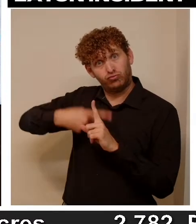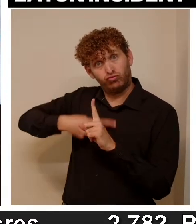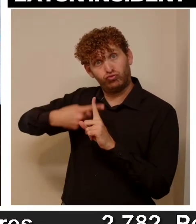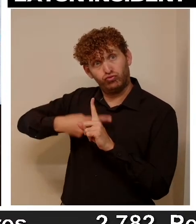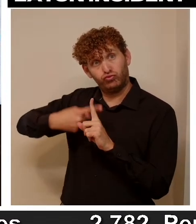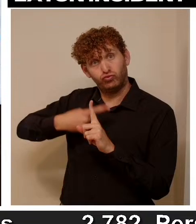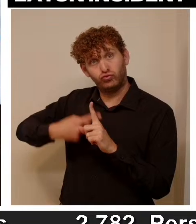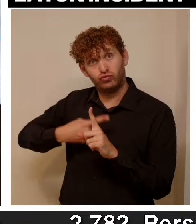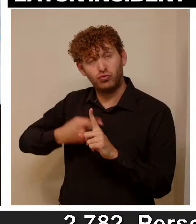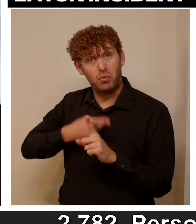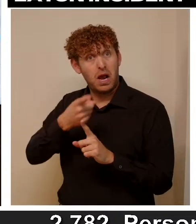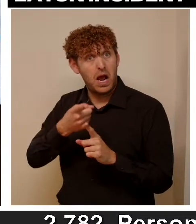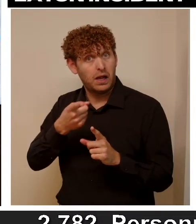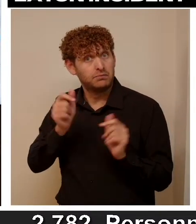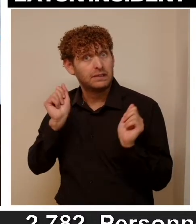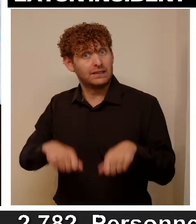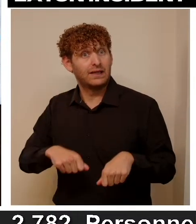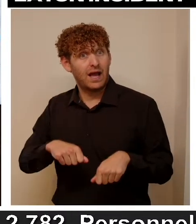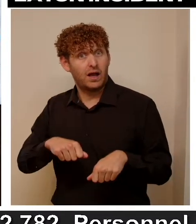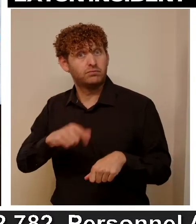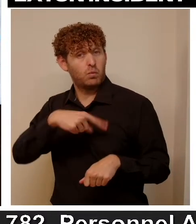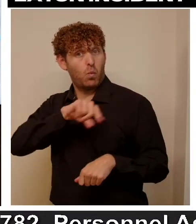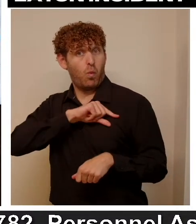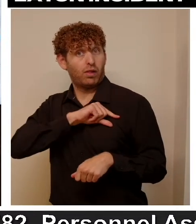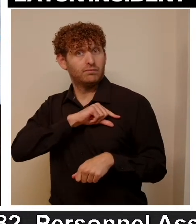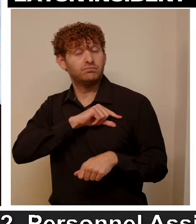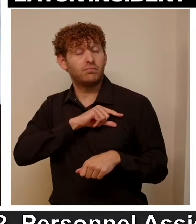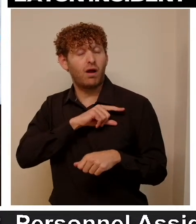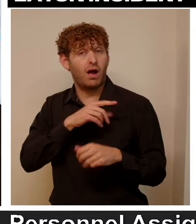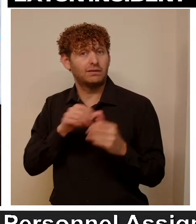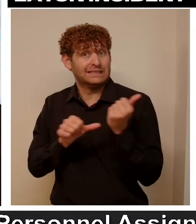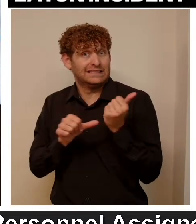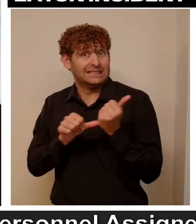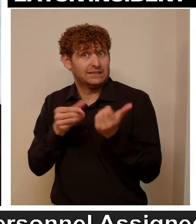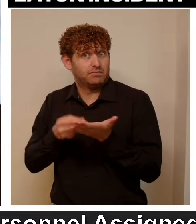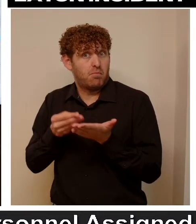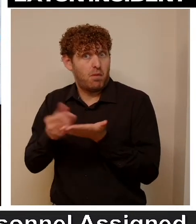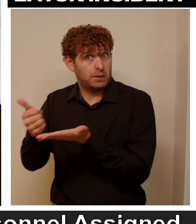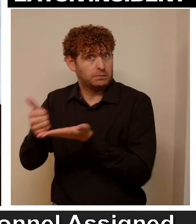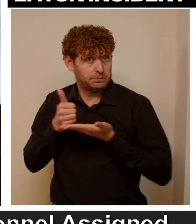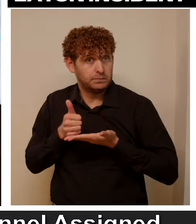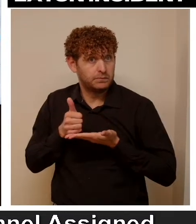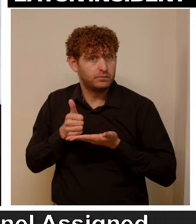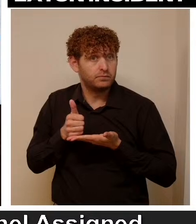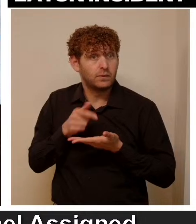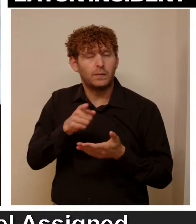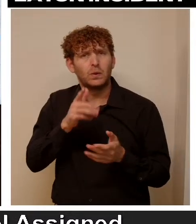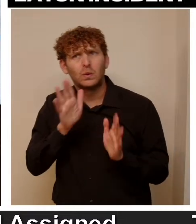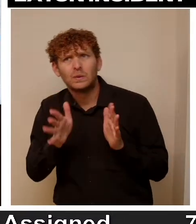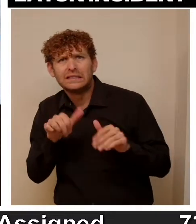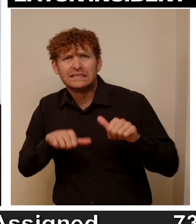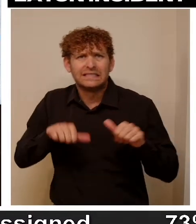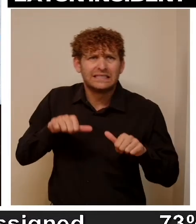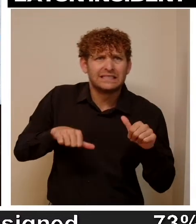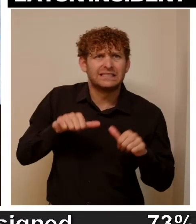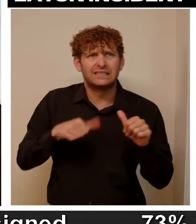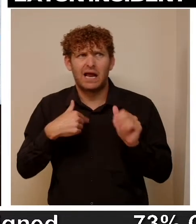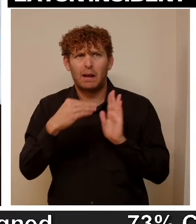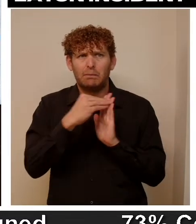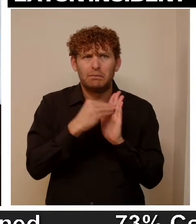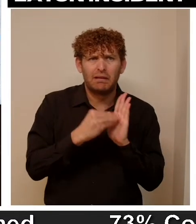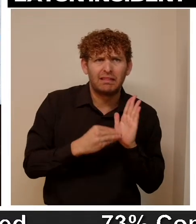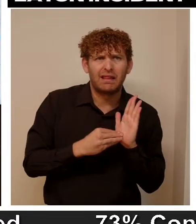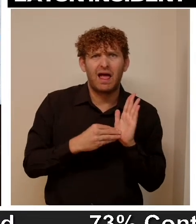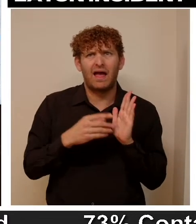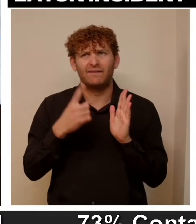be eligible for FEMA assistance. I know right now you're getting a bounce back on the application because it's saying someone has already applied there.